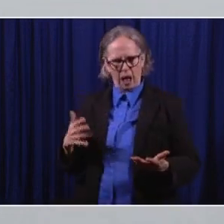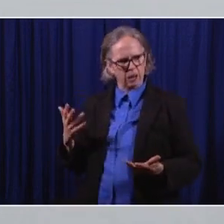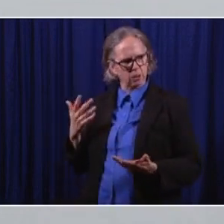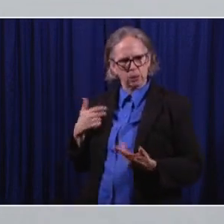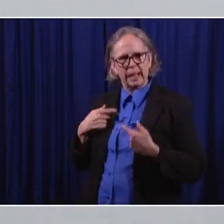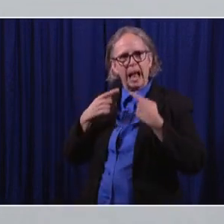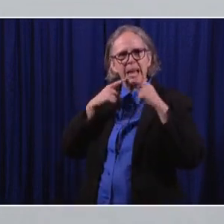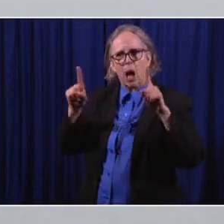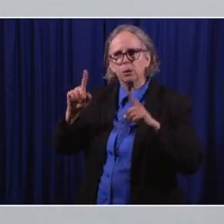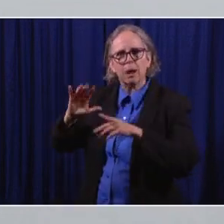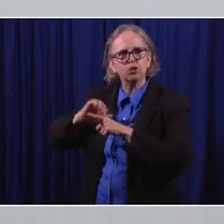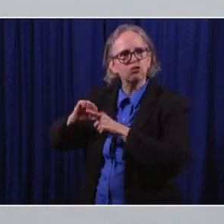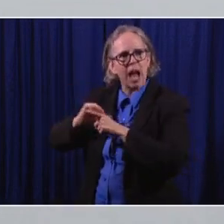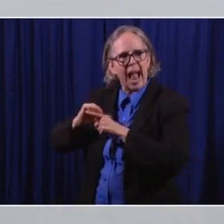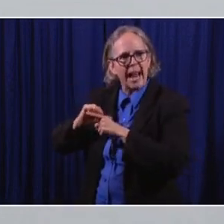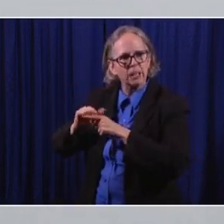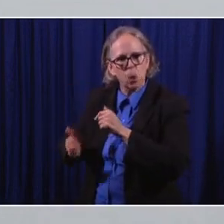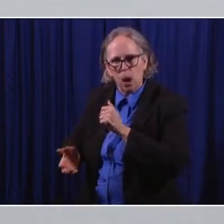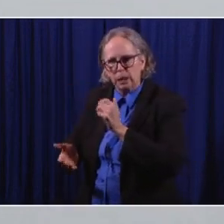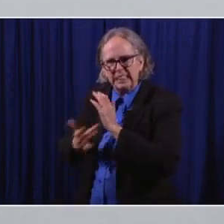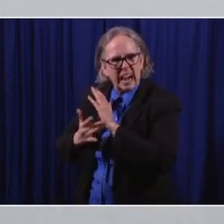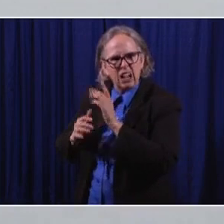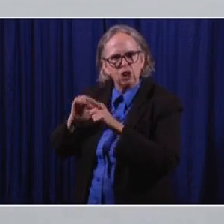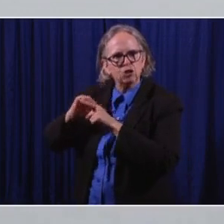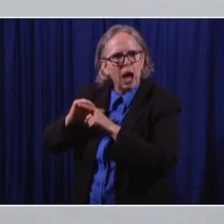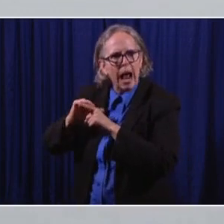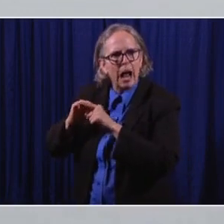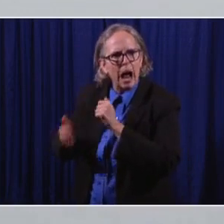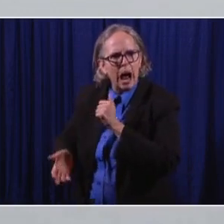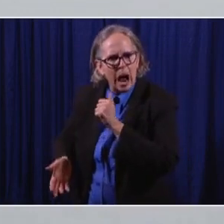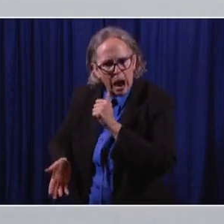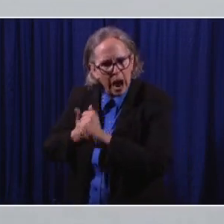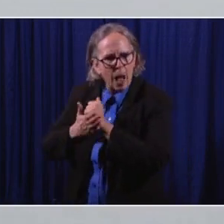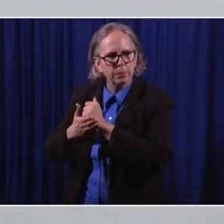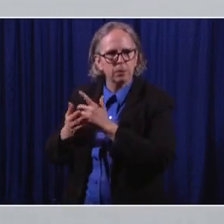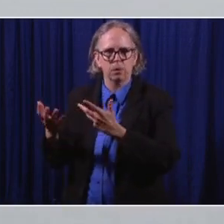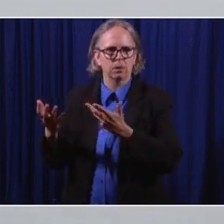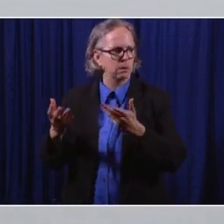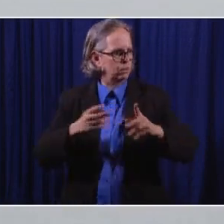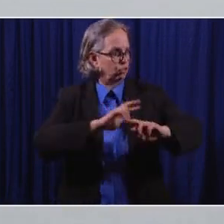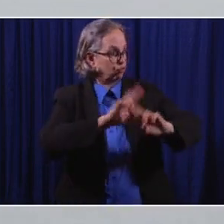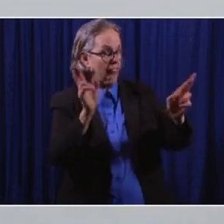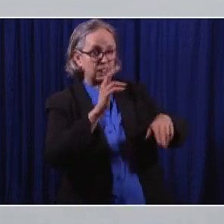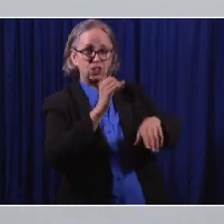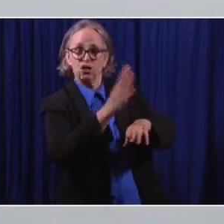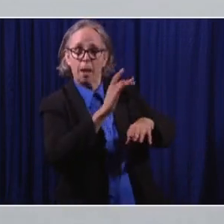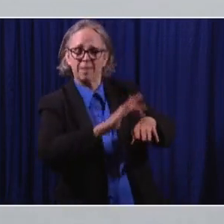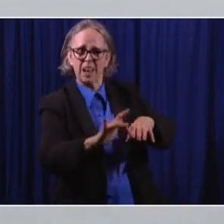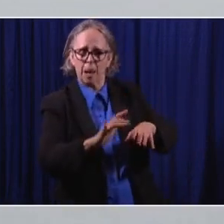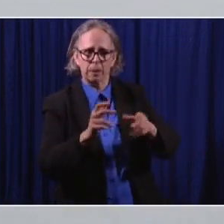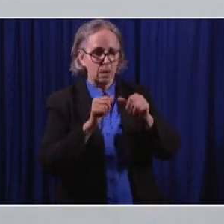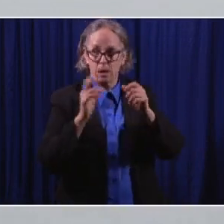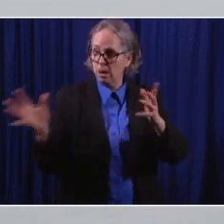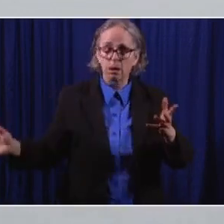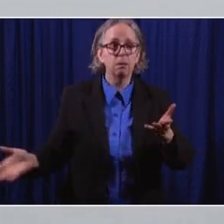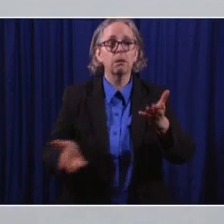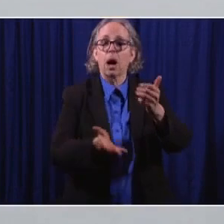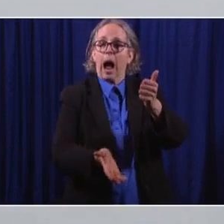opportunities, because the types of jobs in our economy are changing, and they will permanently in many cases. And so that's why we